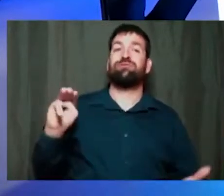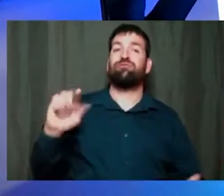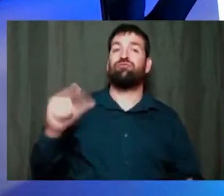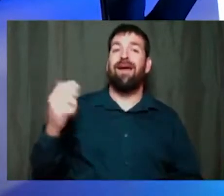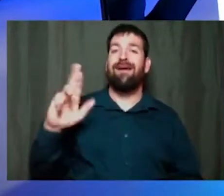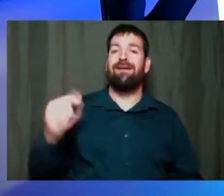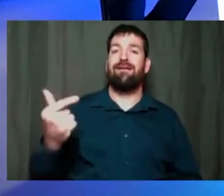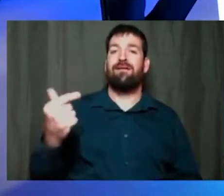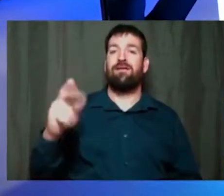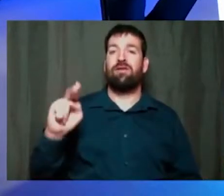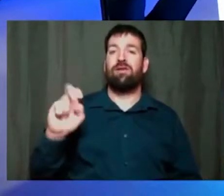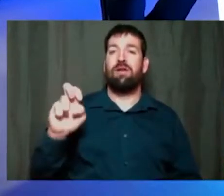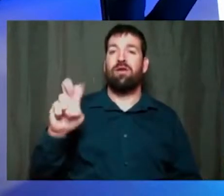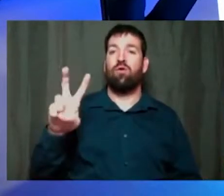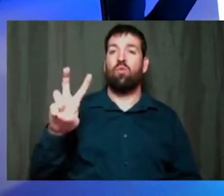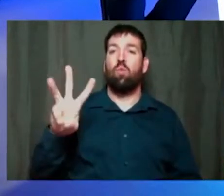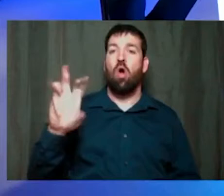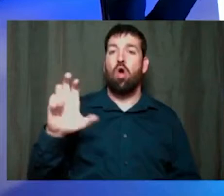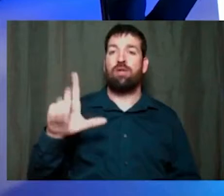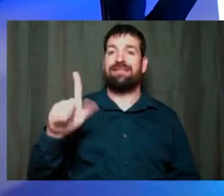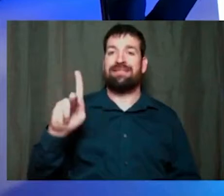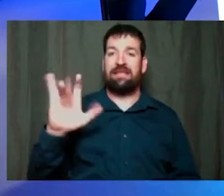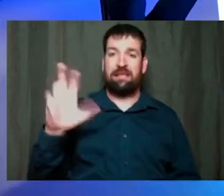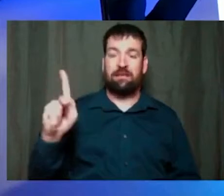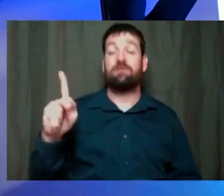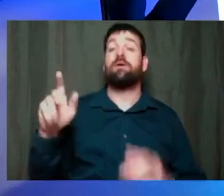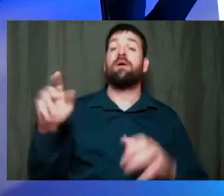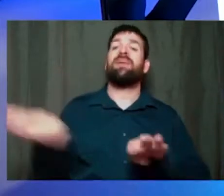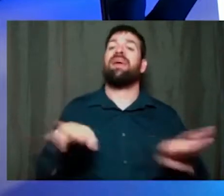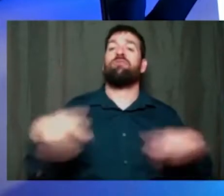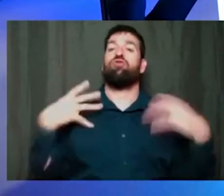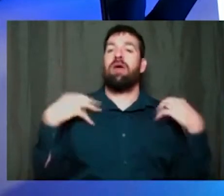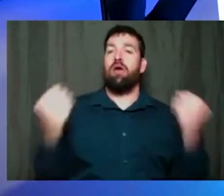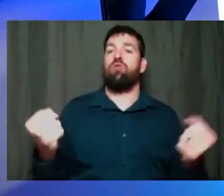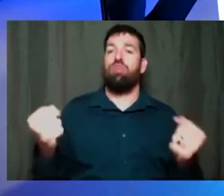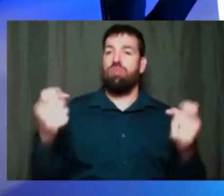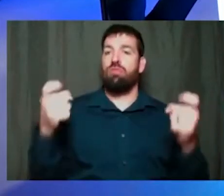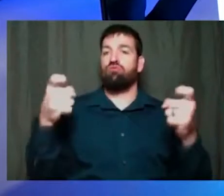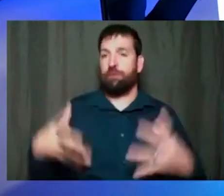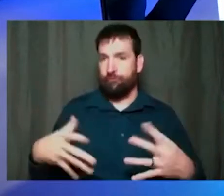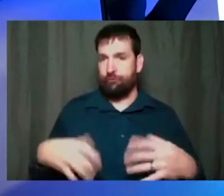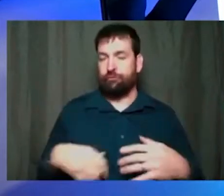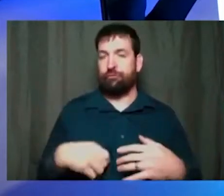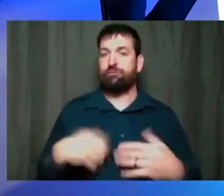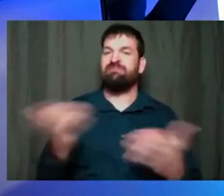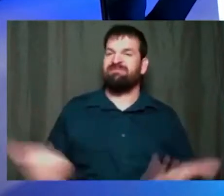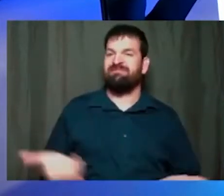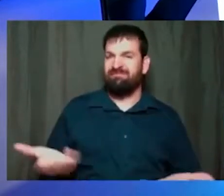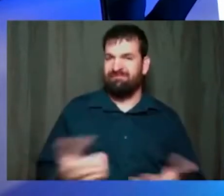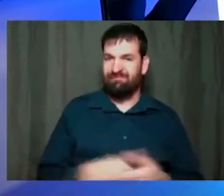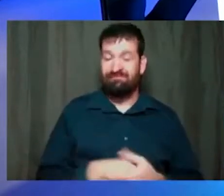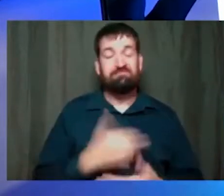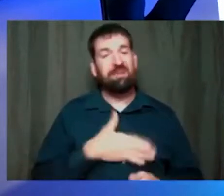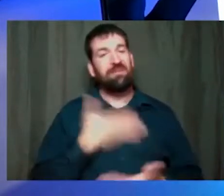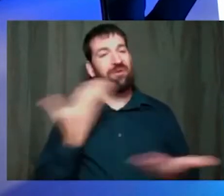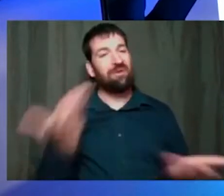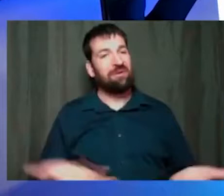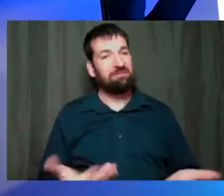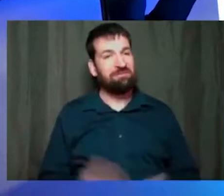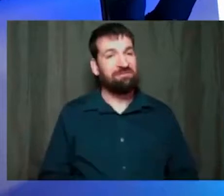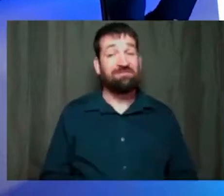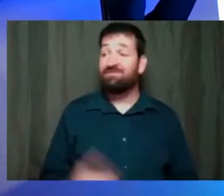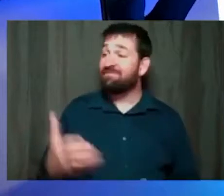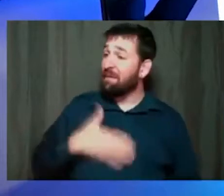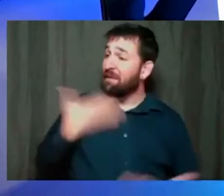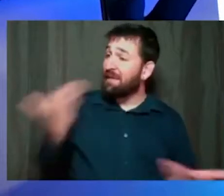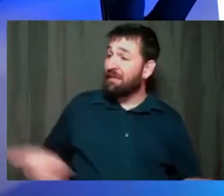Clinical Director of Psychiatry and Behavioral Health here at the Health System. Joins us in studio. Glad to have you. Glad to be here. You're going to give us